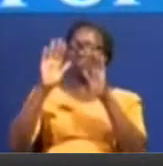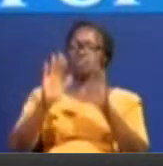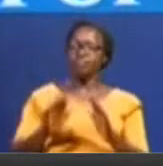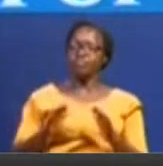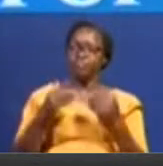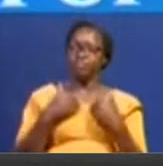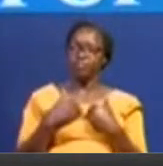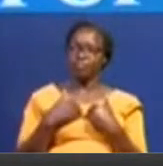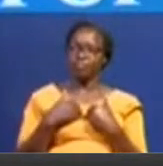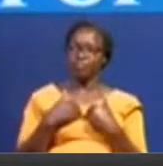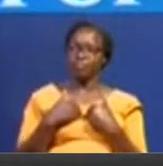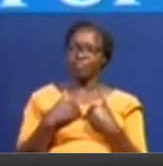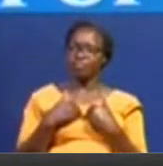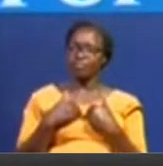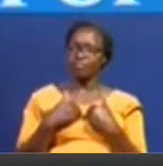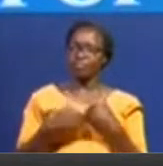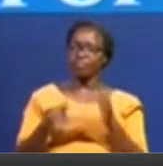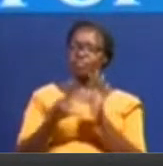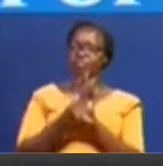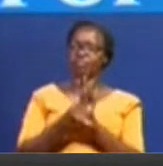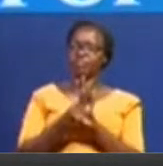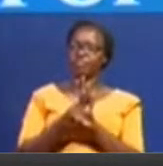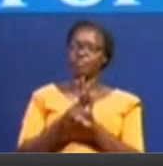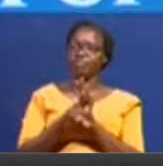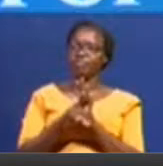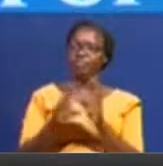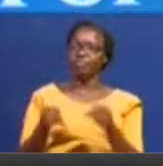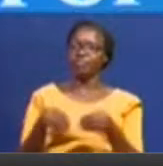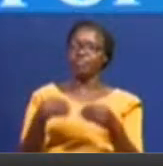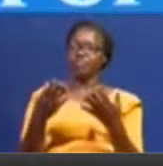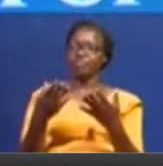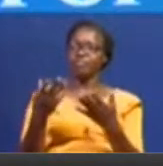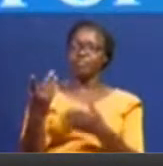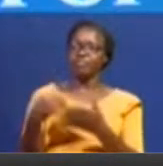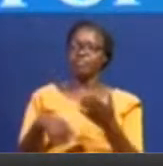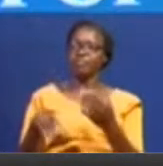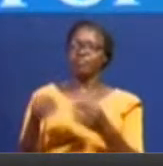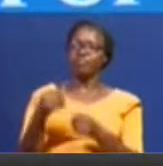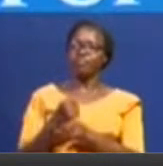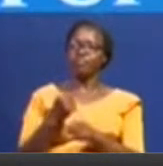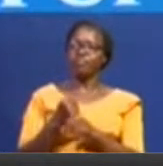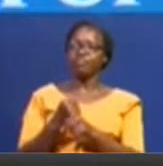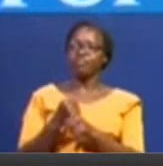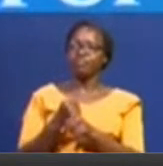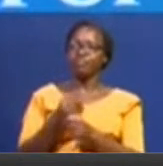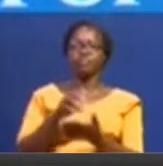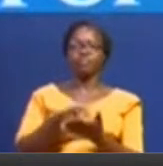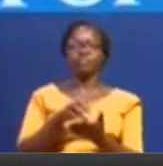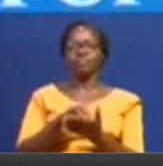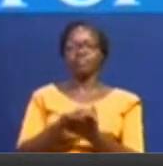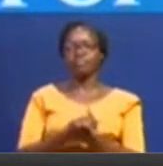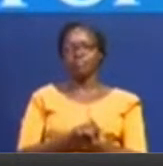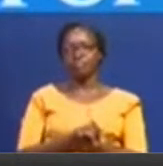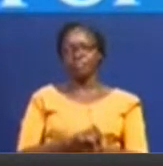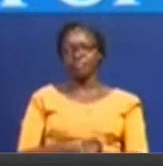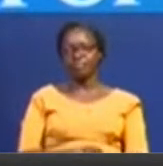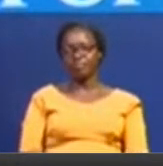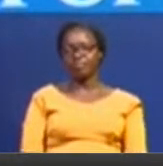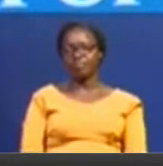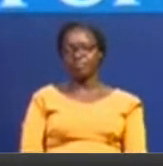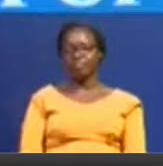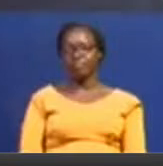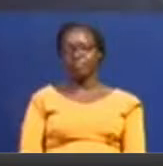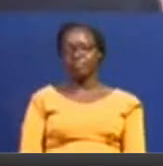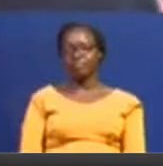have that, the law being the one providing for what should be done in that kind of circumstance. Yes.